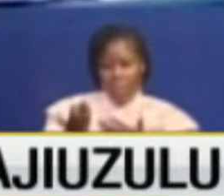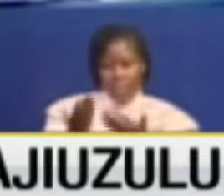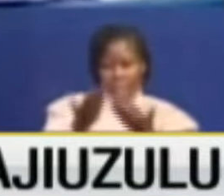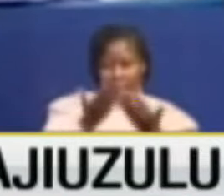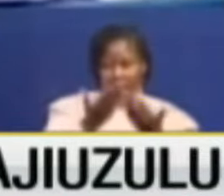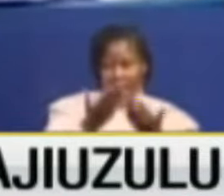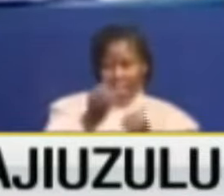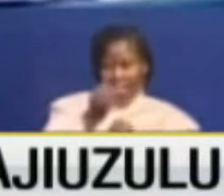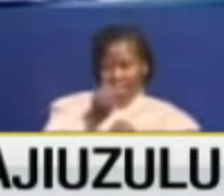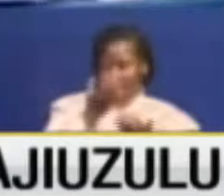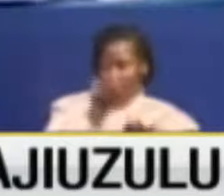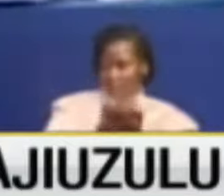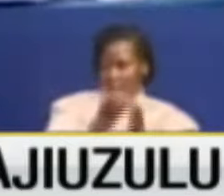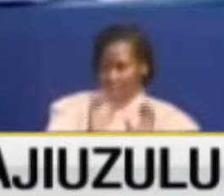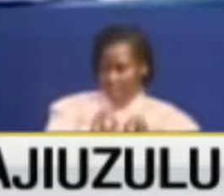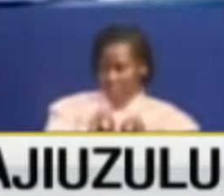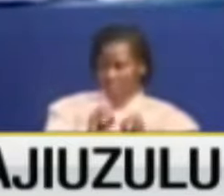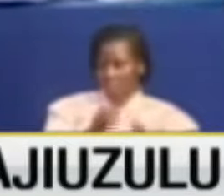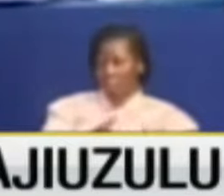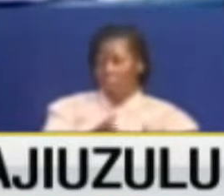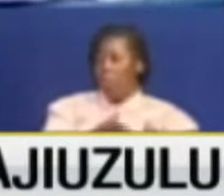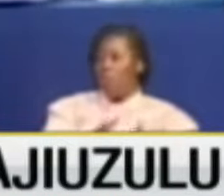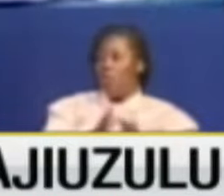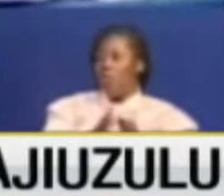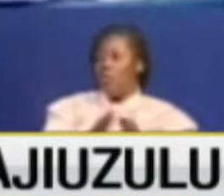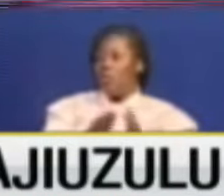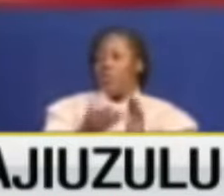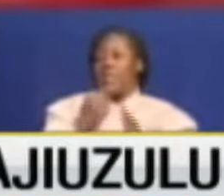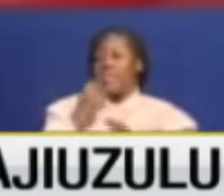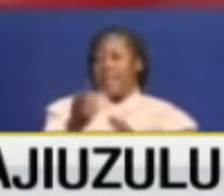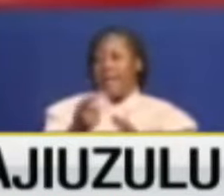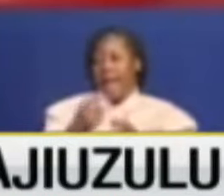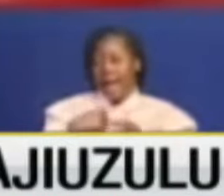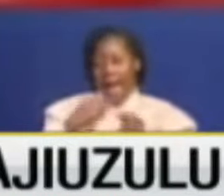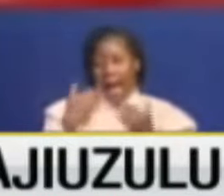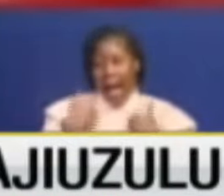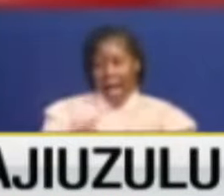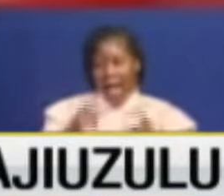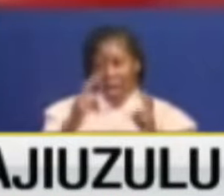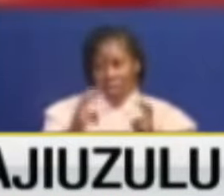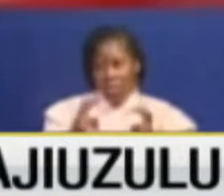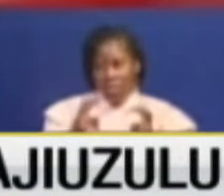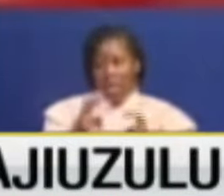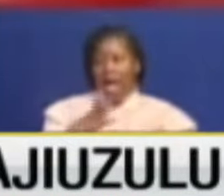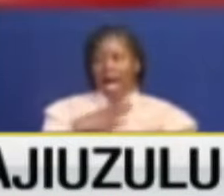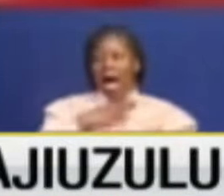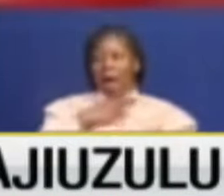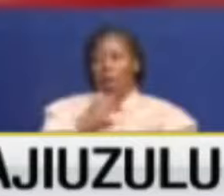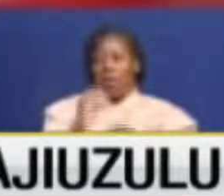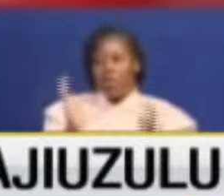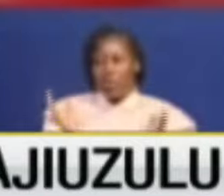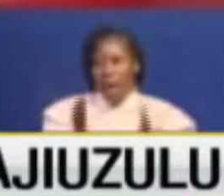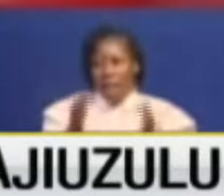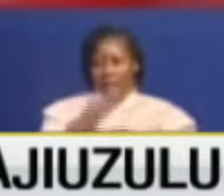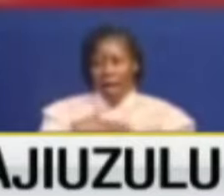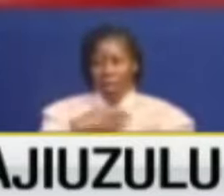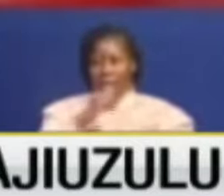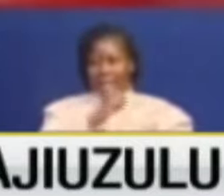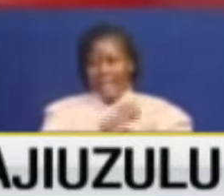filings. We have an opportunity now to adduce this evidence. And she said, and I quote, "I want to urge our